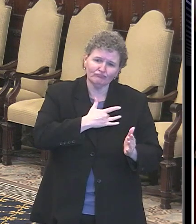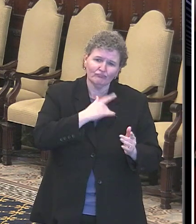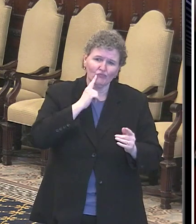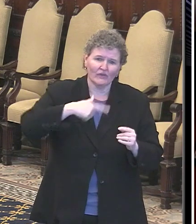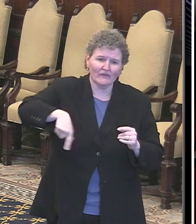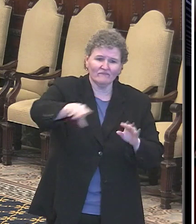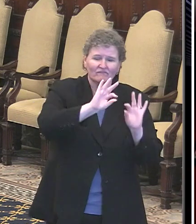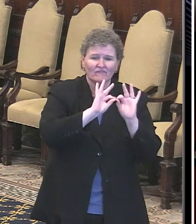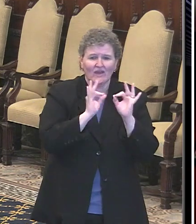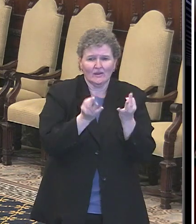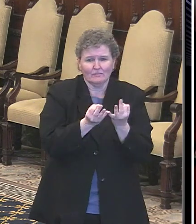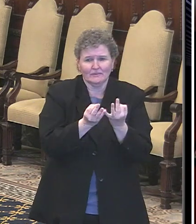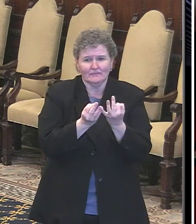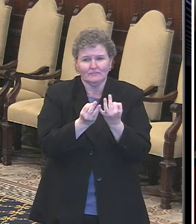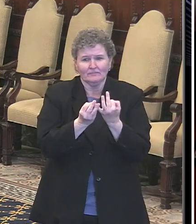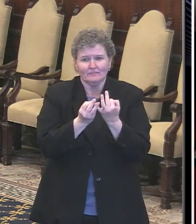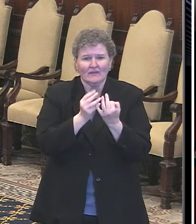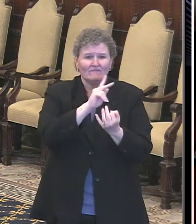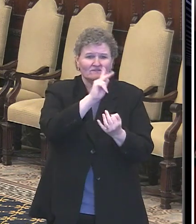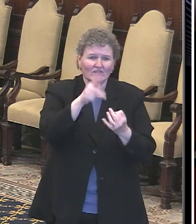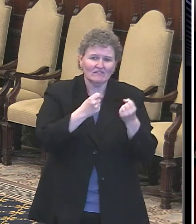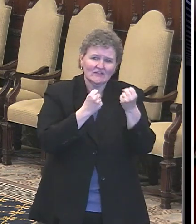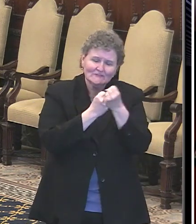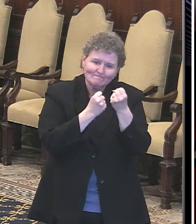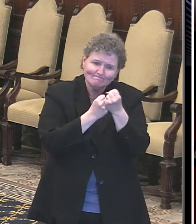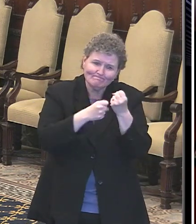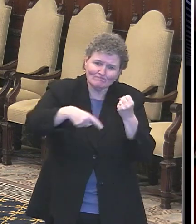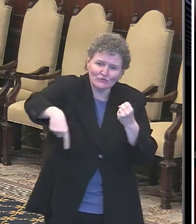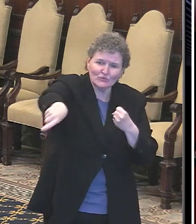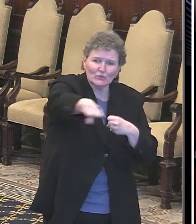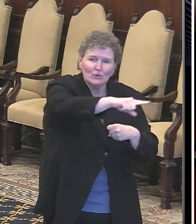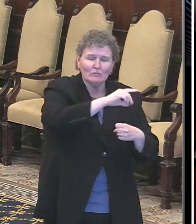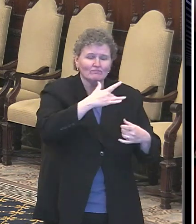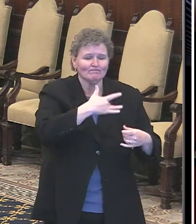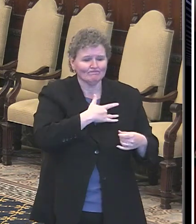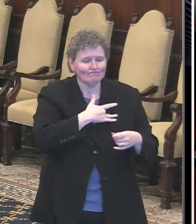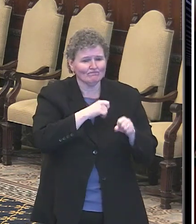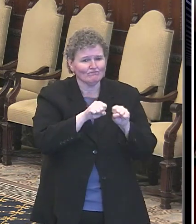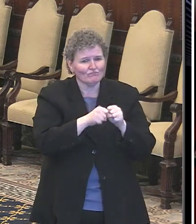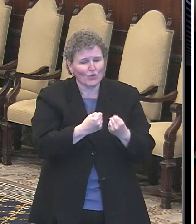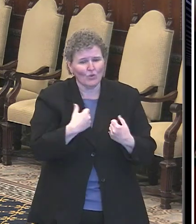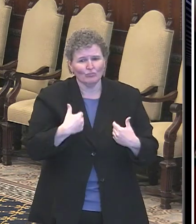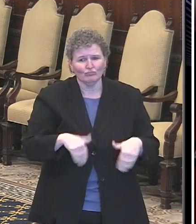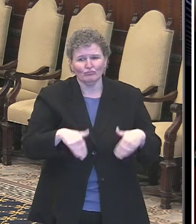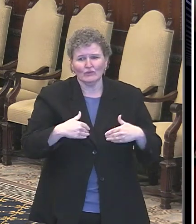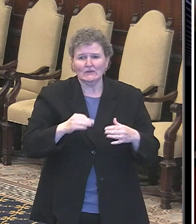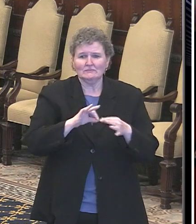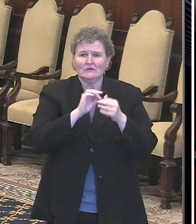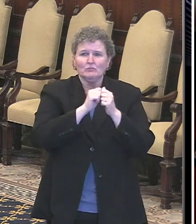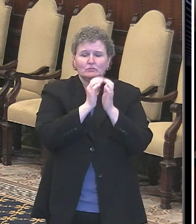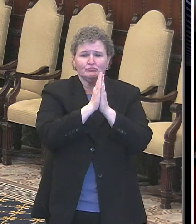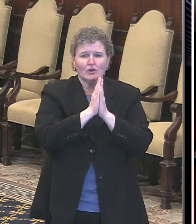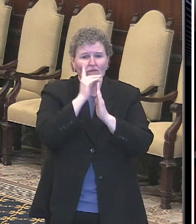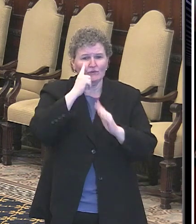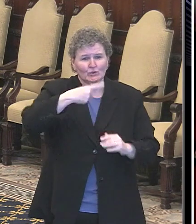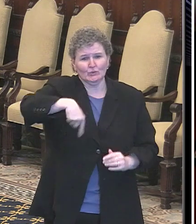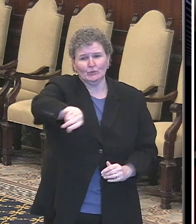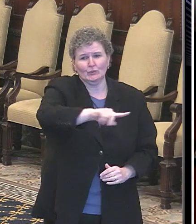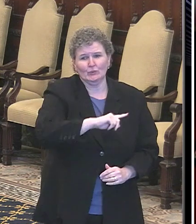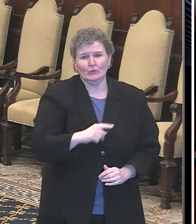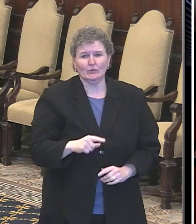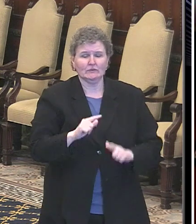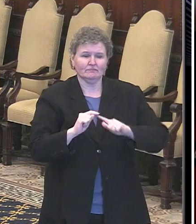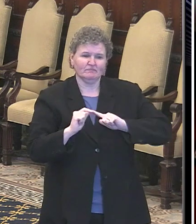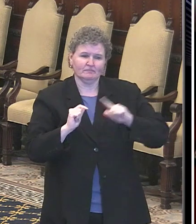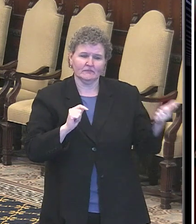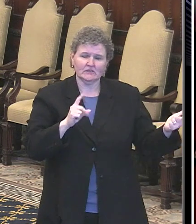all Philadelphia joins you in mourning these individuals, and we'd like to send our prayers, special prayers for them. So with that, Dr. Farley, please,